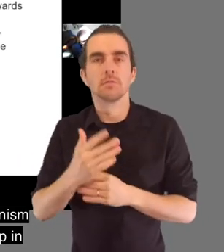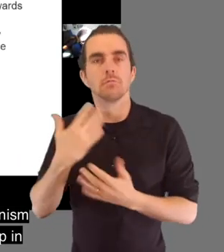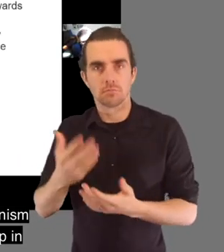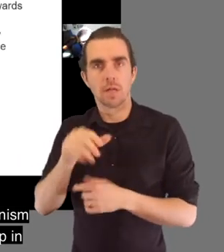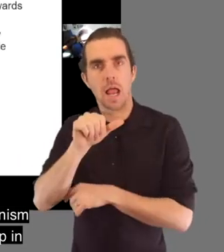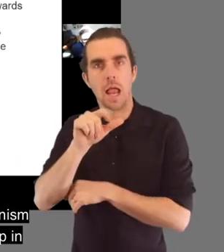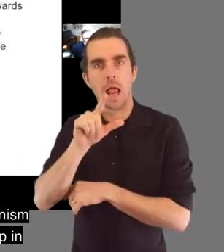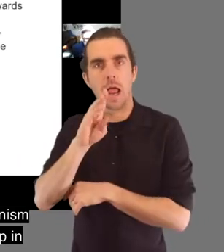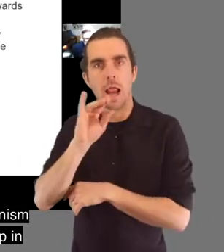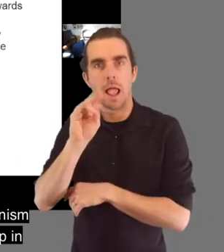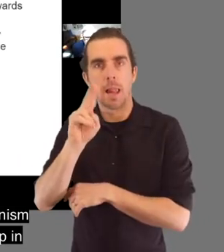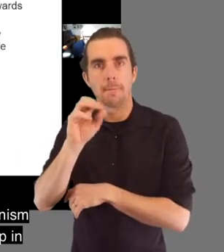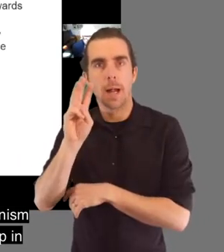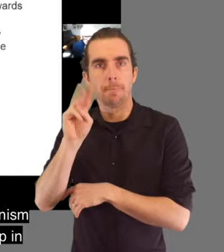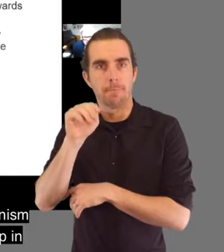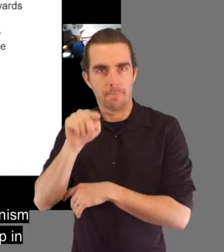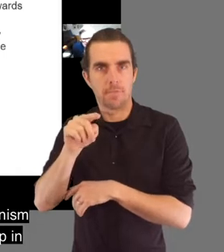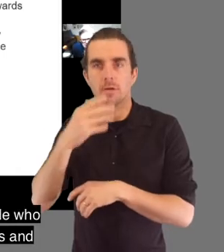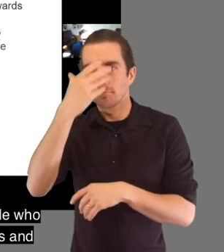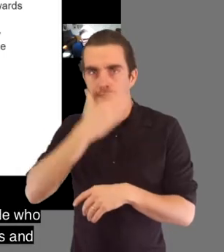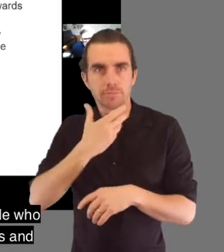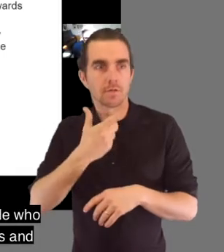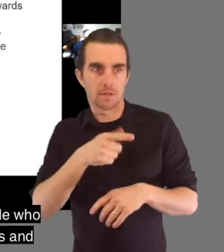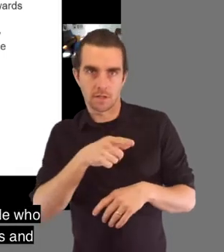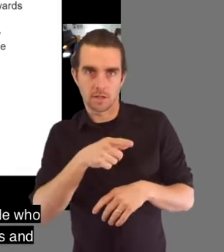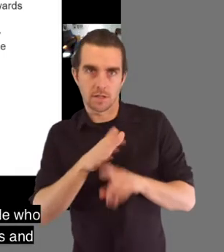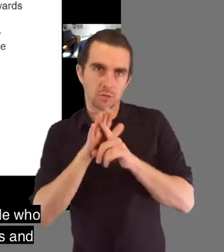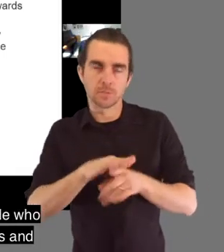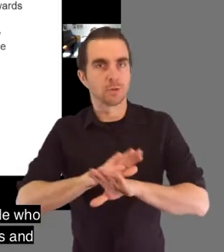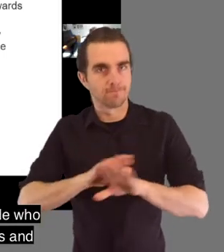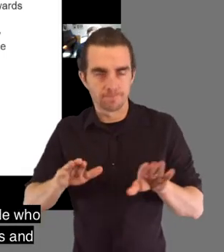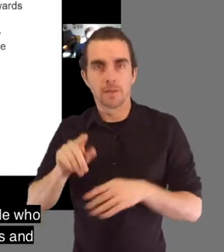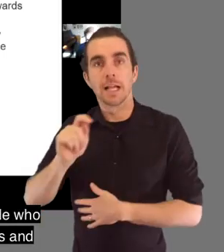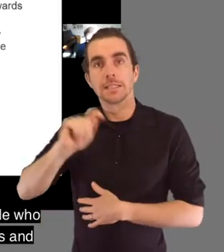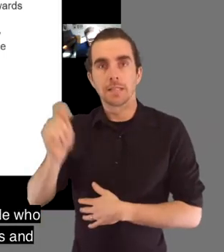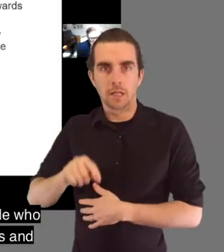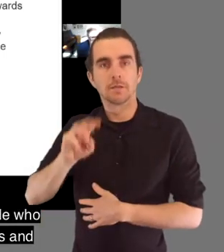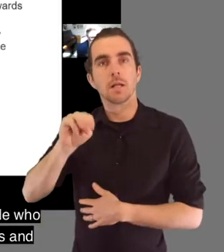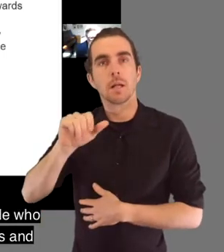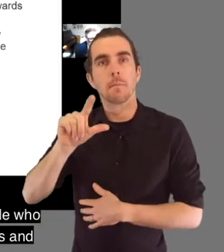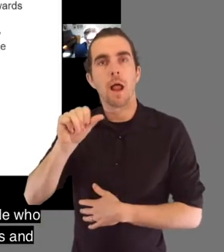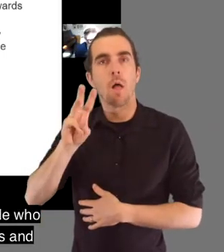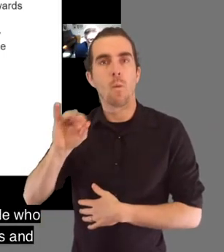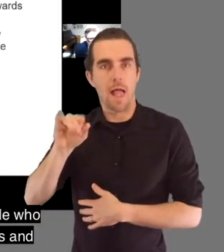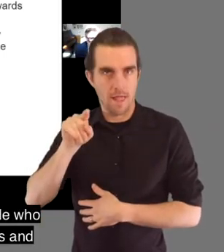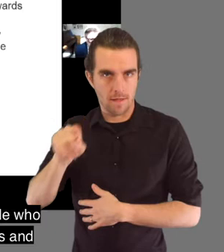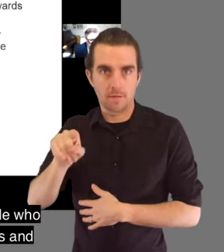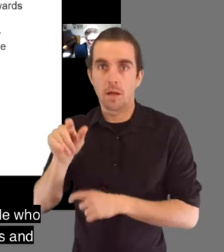Anti-albinism discrimination task forces set up in Tanzania and Malawi, where people who practice this are